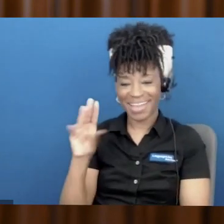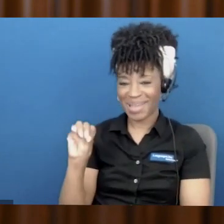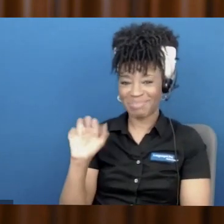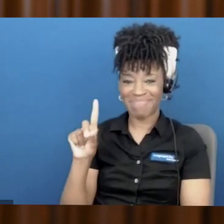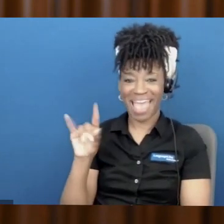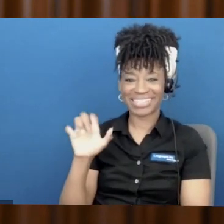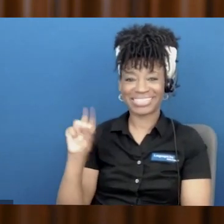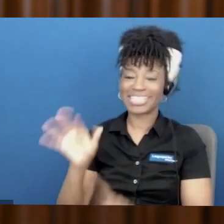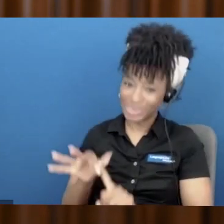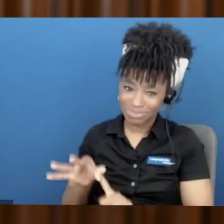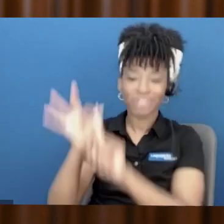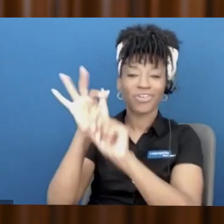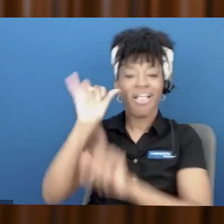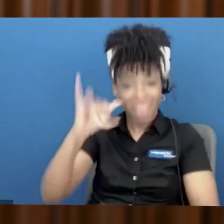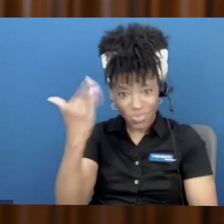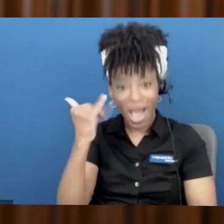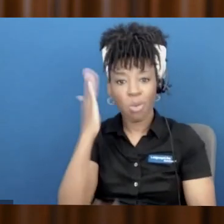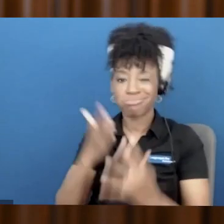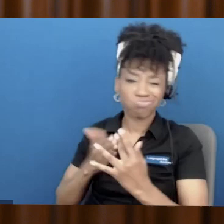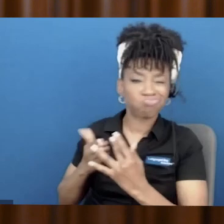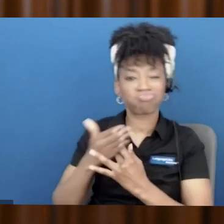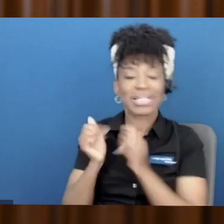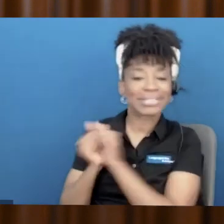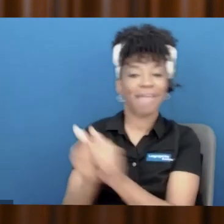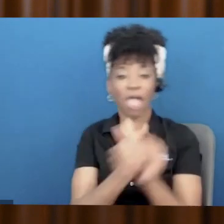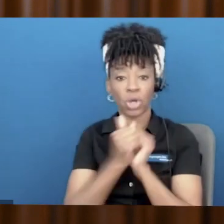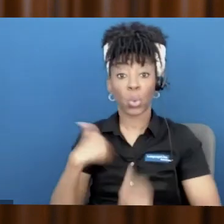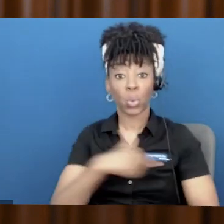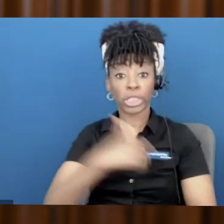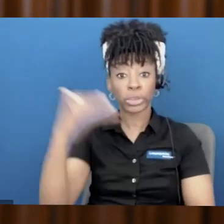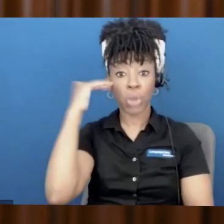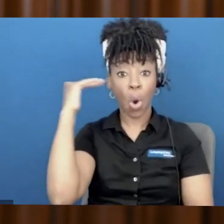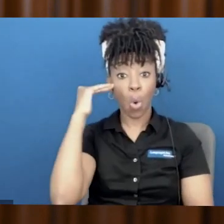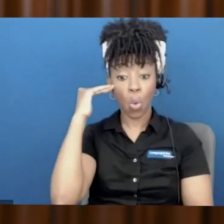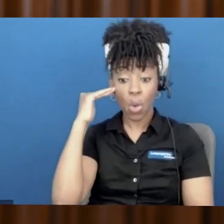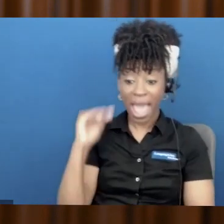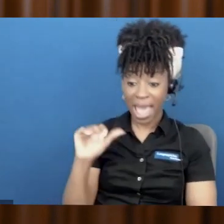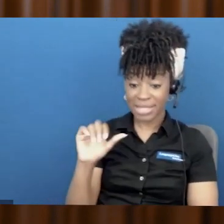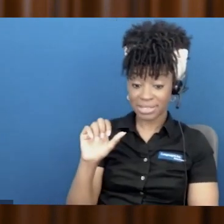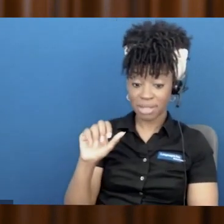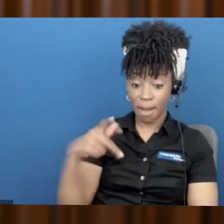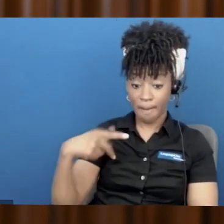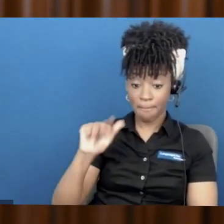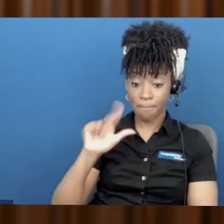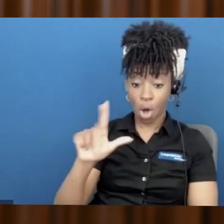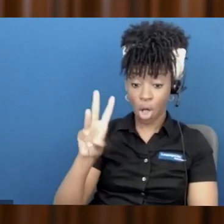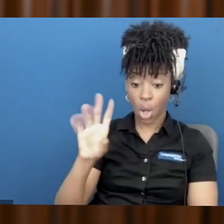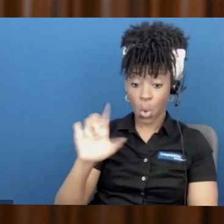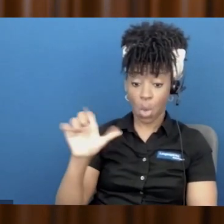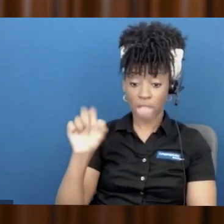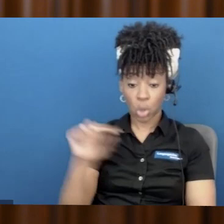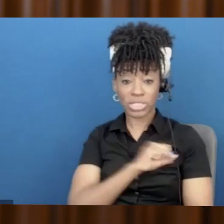And that's why we will get through this together, because we know, as Senator Paul Wellstone used to say, that we all